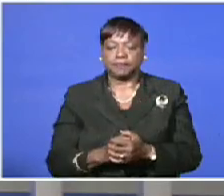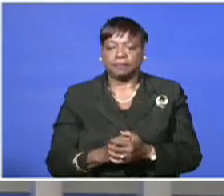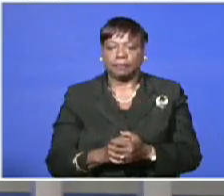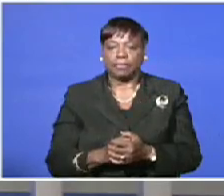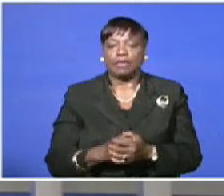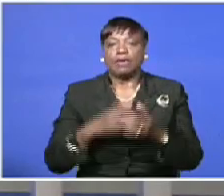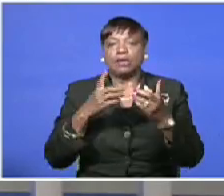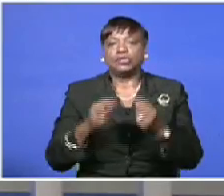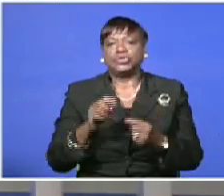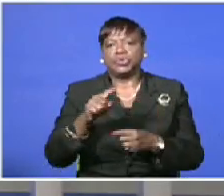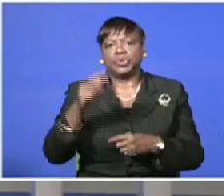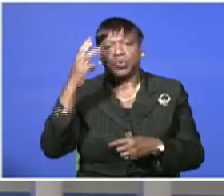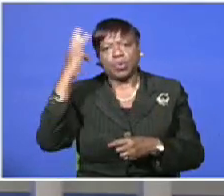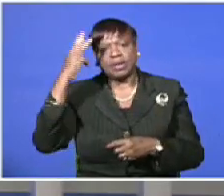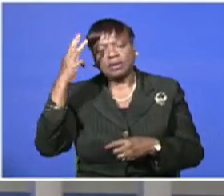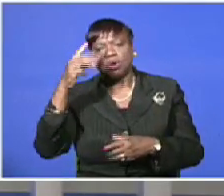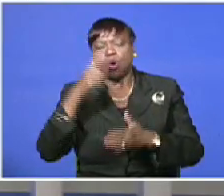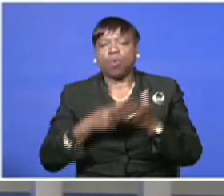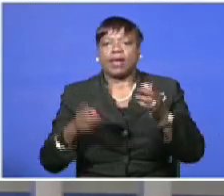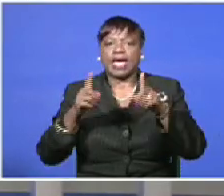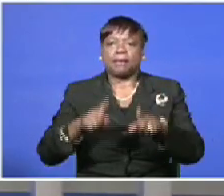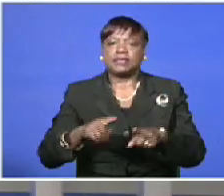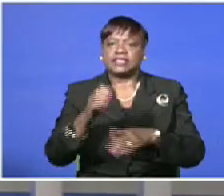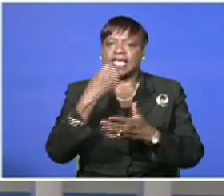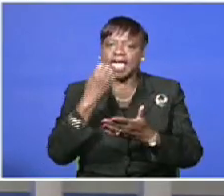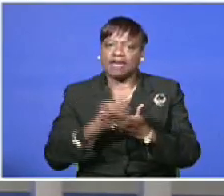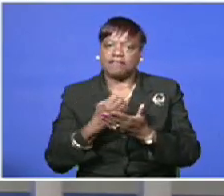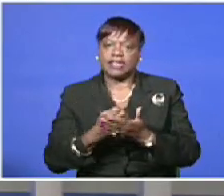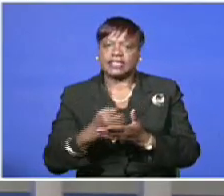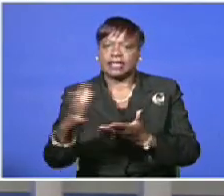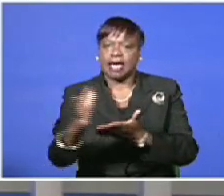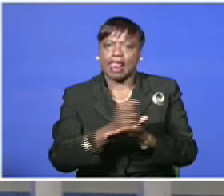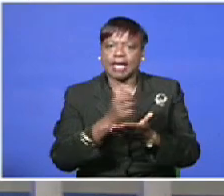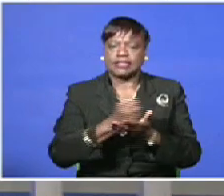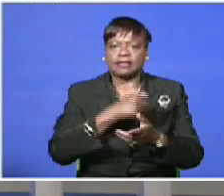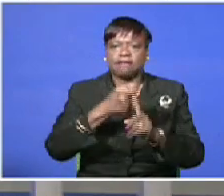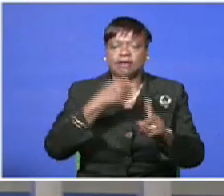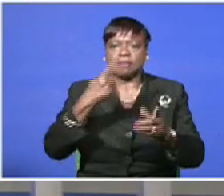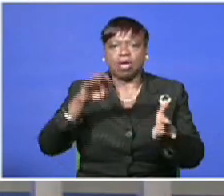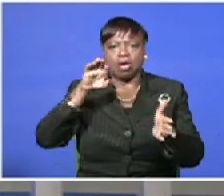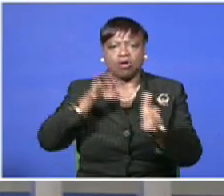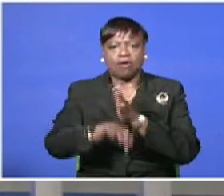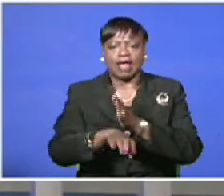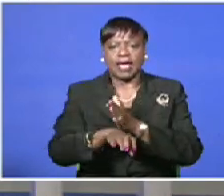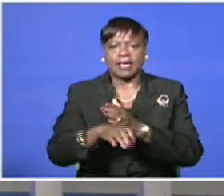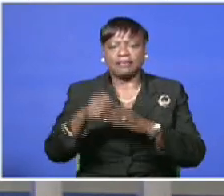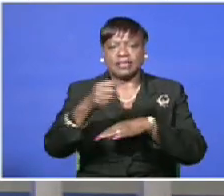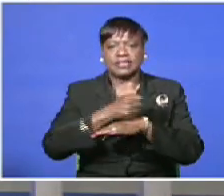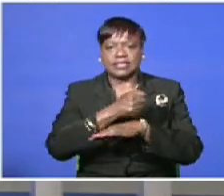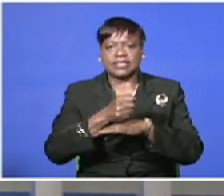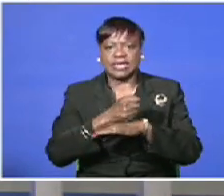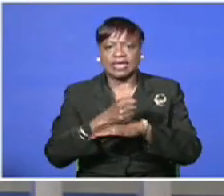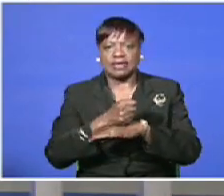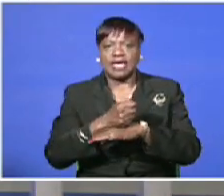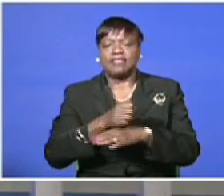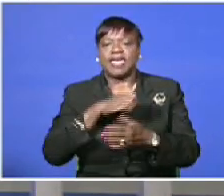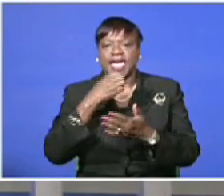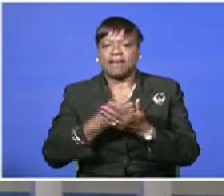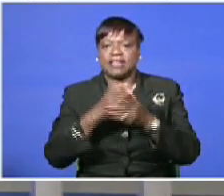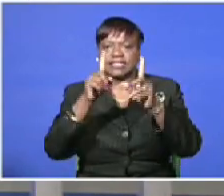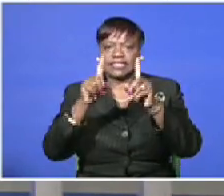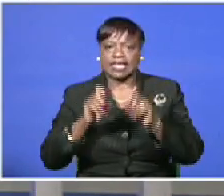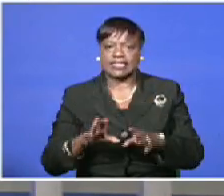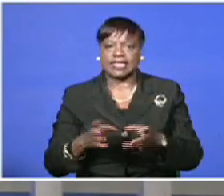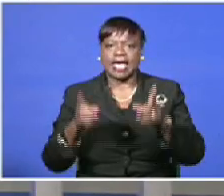Do you ever wonder what happens to the evidence collected from a crime scene? The critical process of evidence testing takes place at the